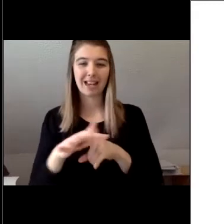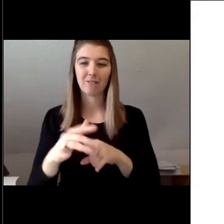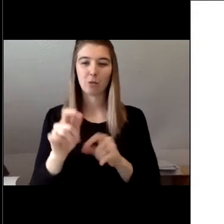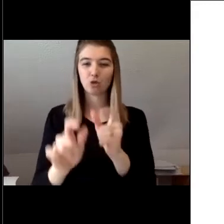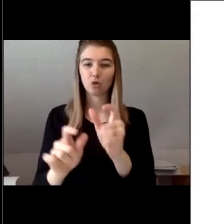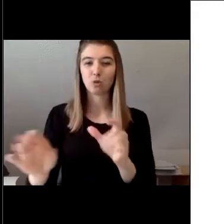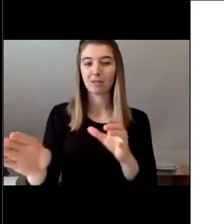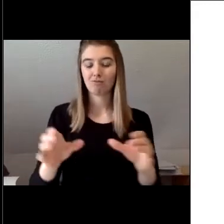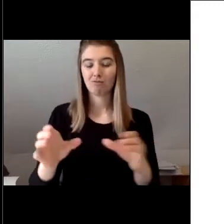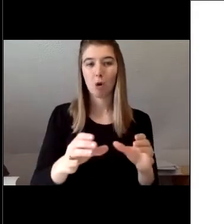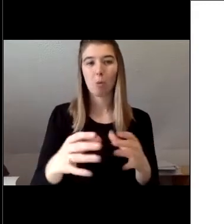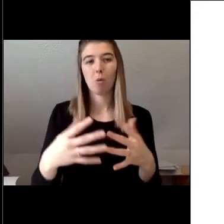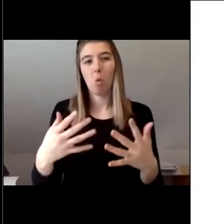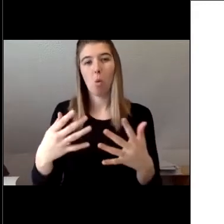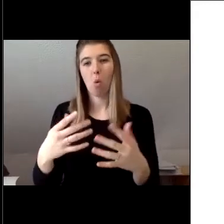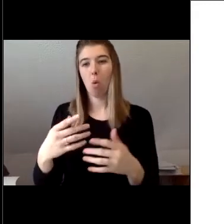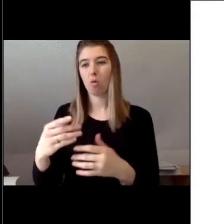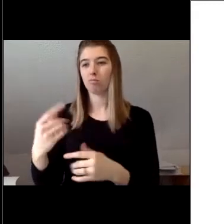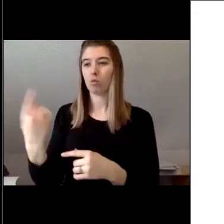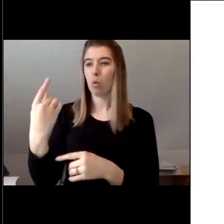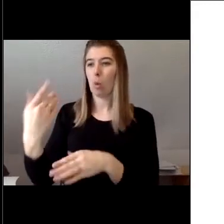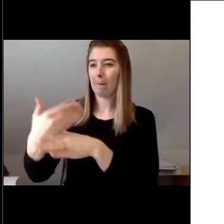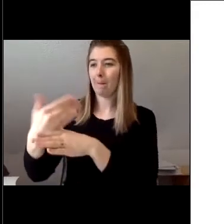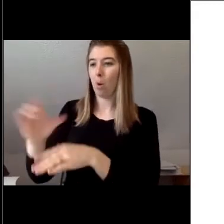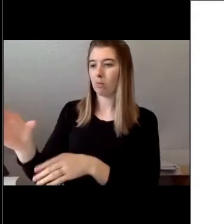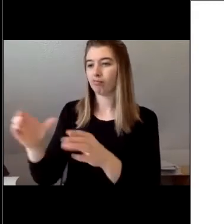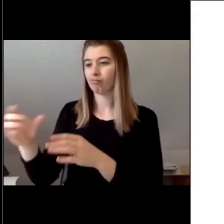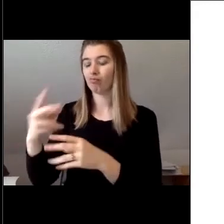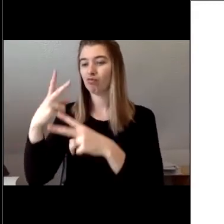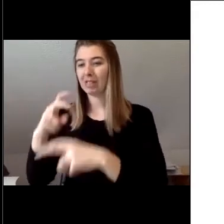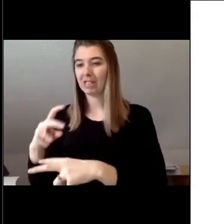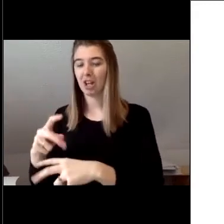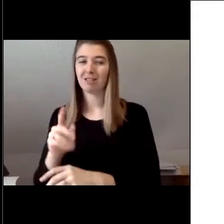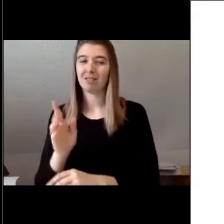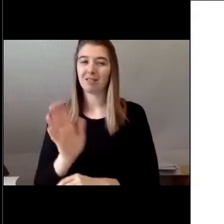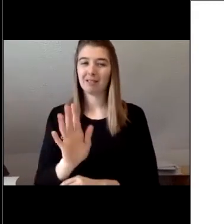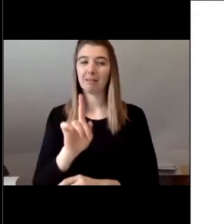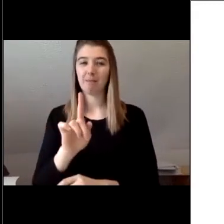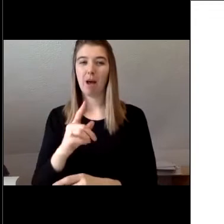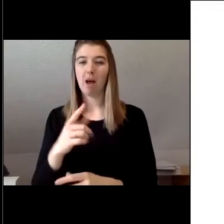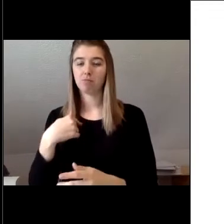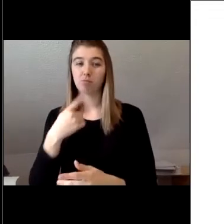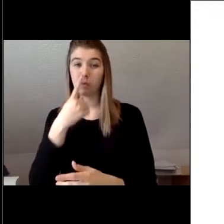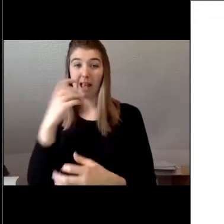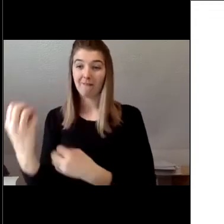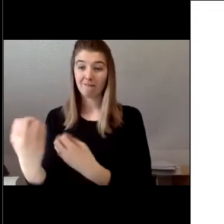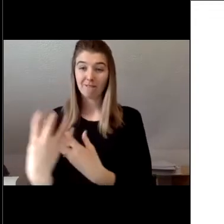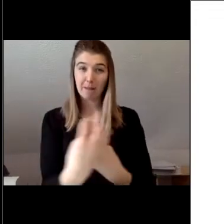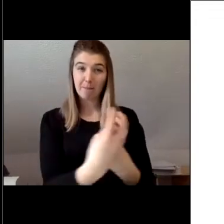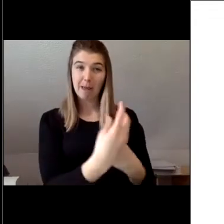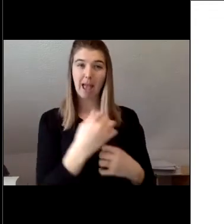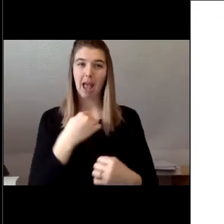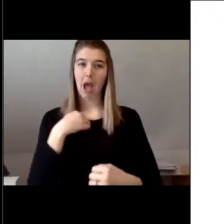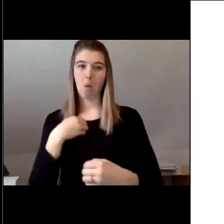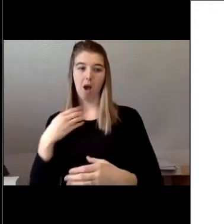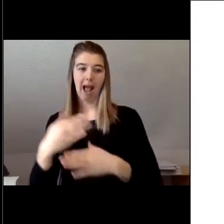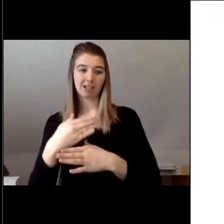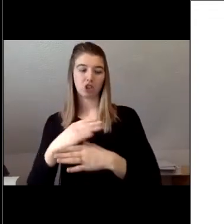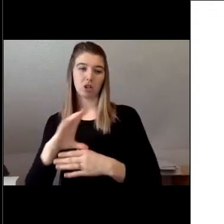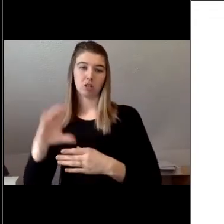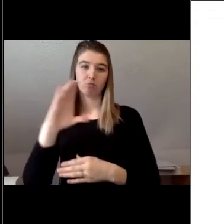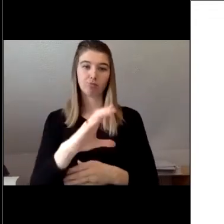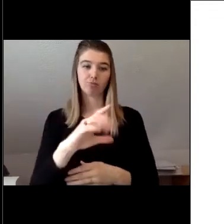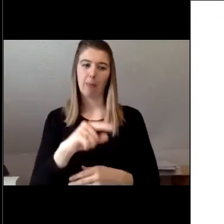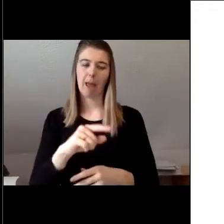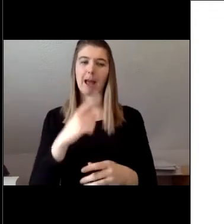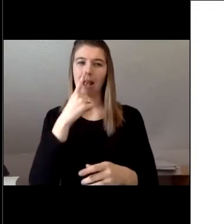of researchers, but we do hear from the research community that our actions have a big influence. So I'm going to just start by describing some